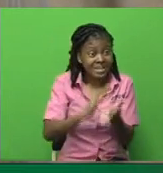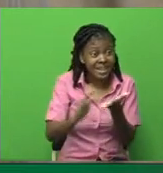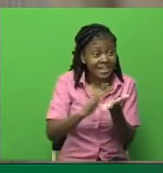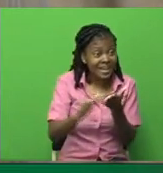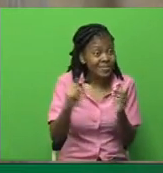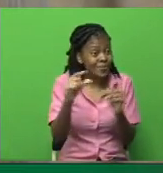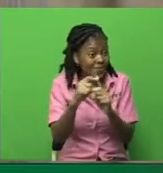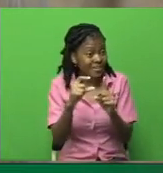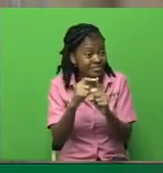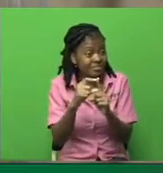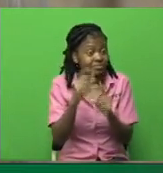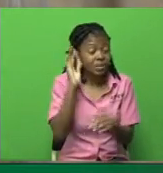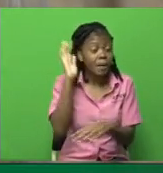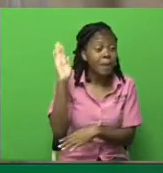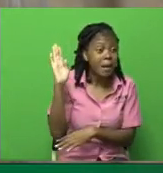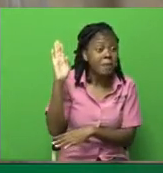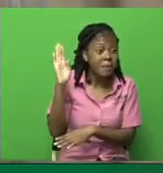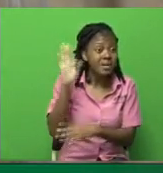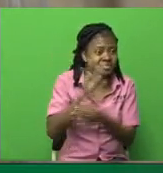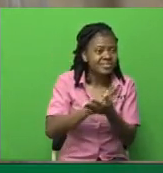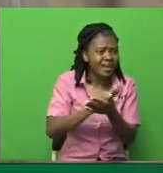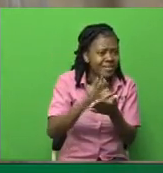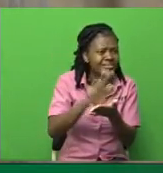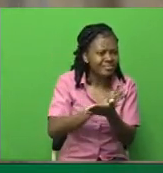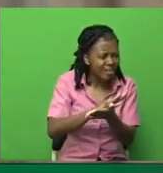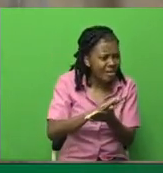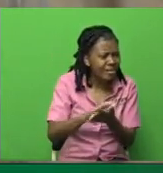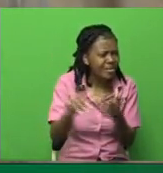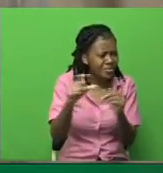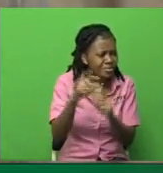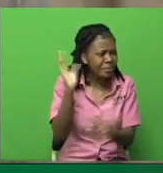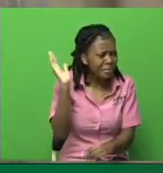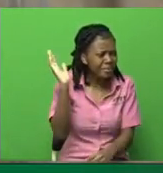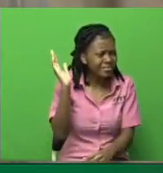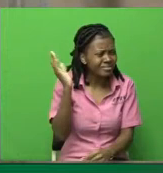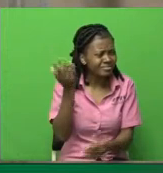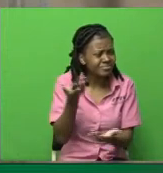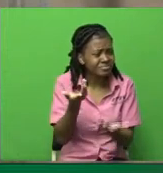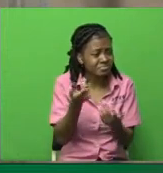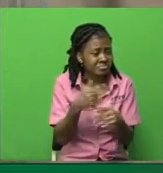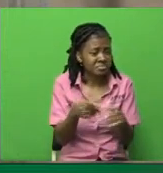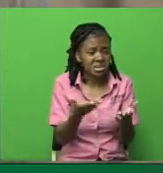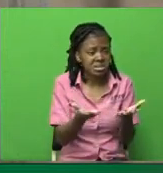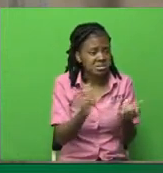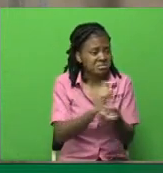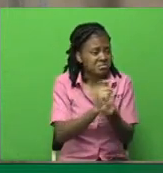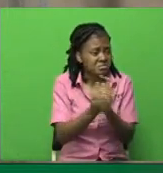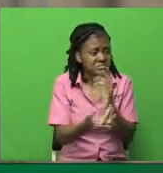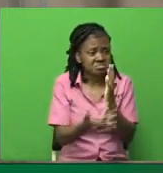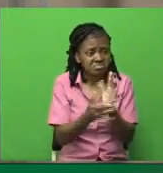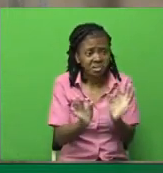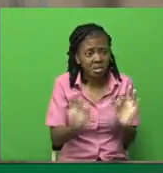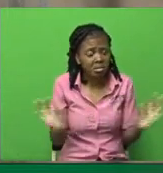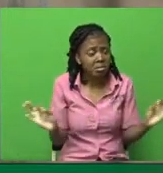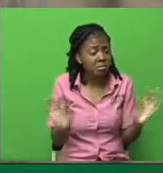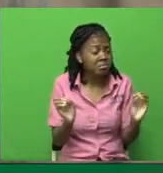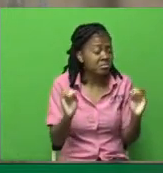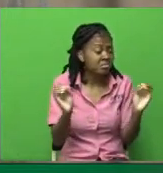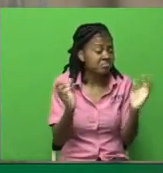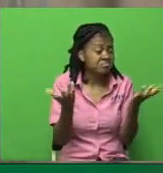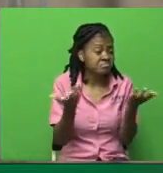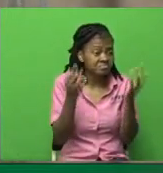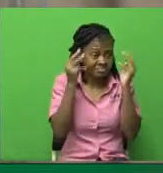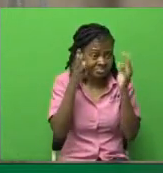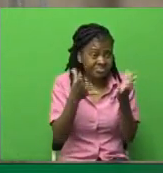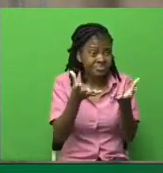Minnesota's government made with respect to supporting and creating a digital Society through legislation the minister wants more copy and pasted